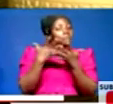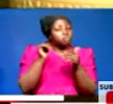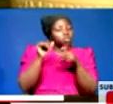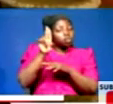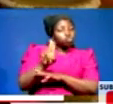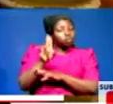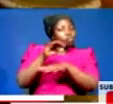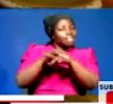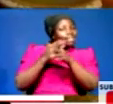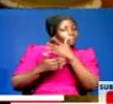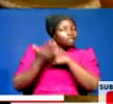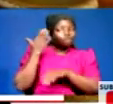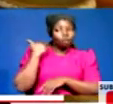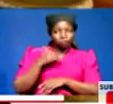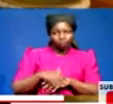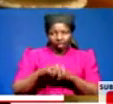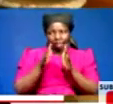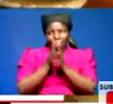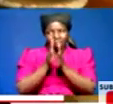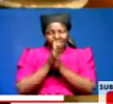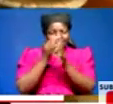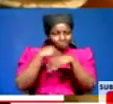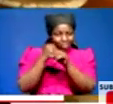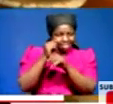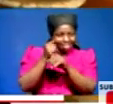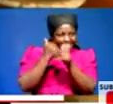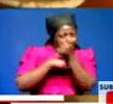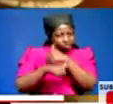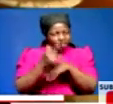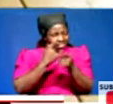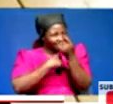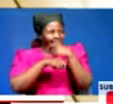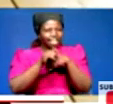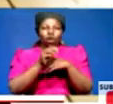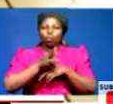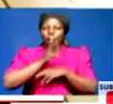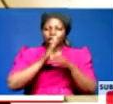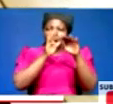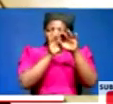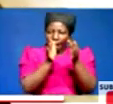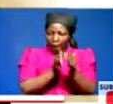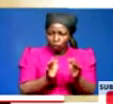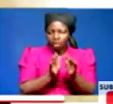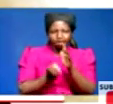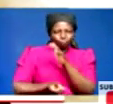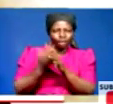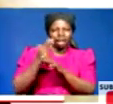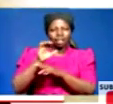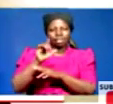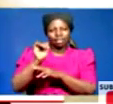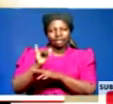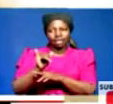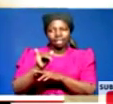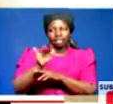get sometimes back. With the actualization of selling a water pot, they established the Clay Republic in 2020